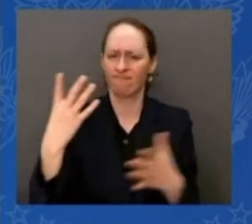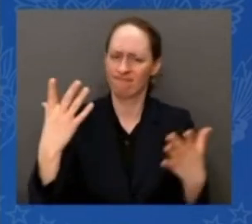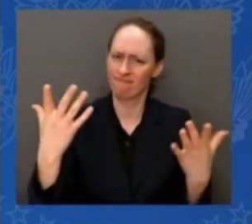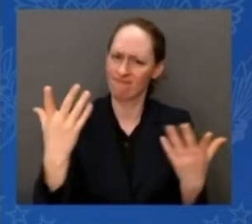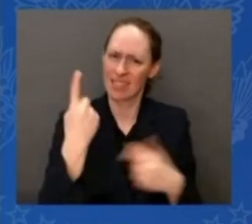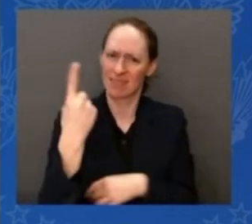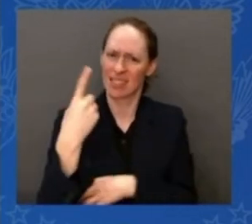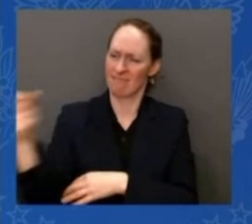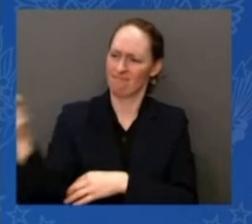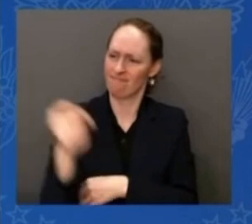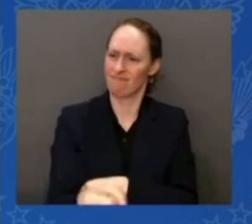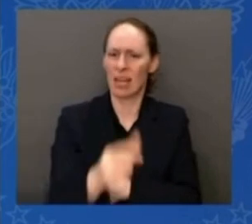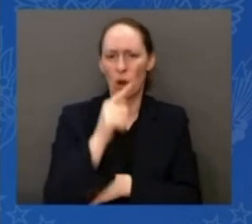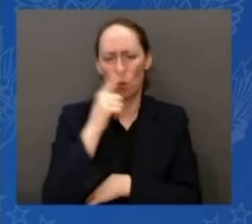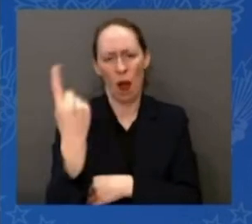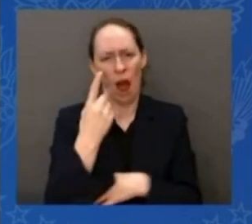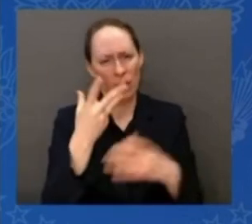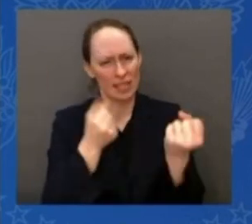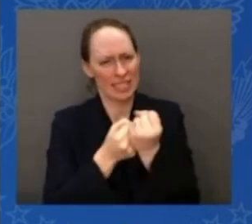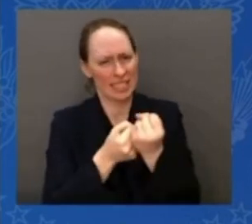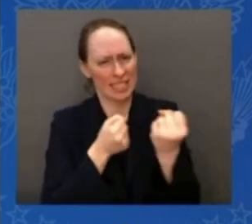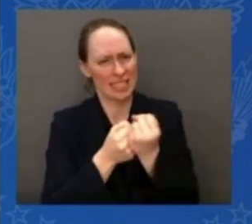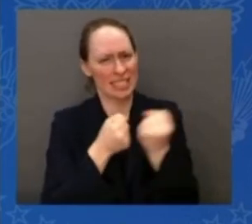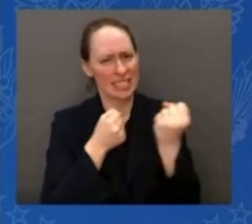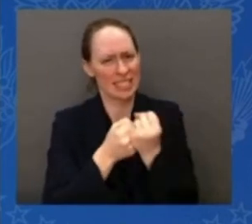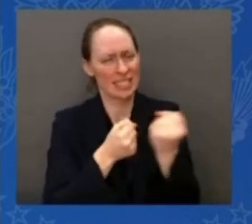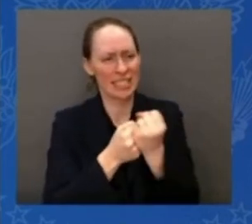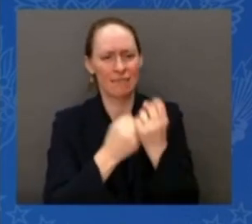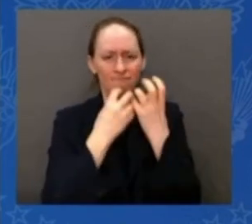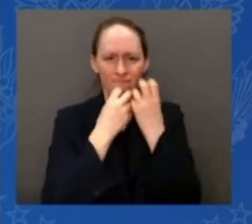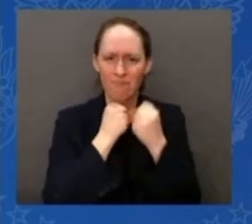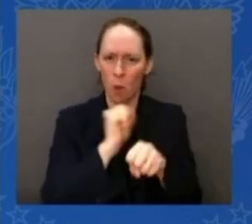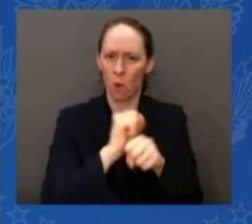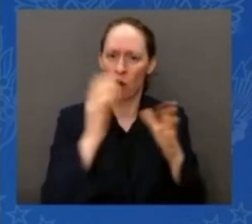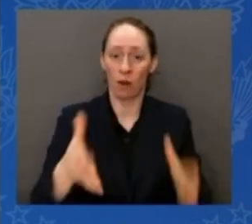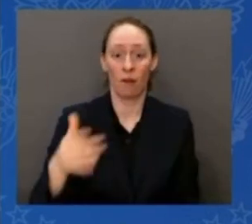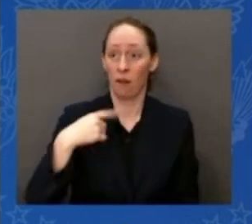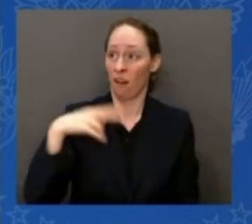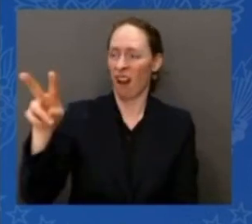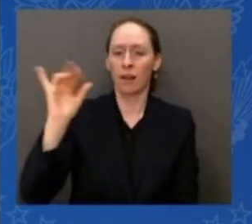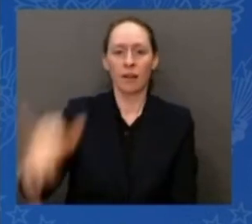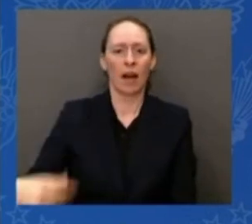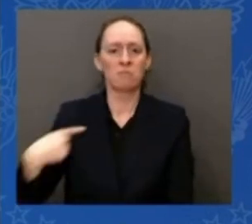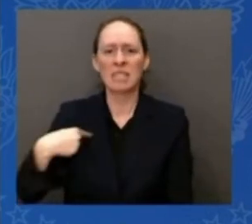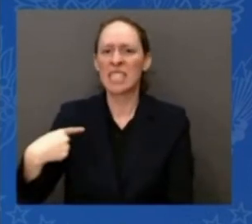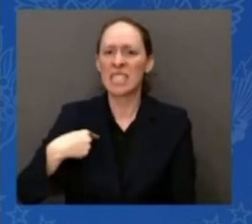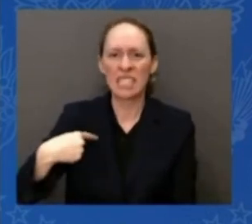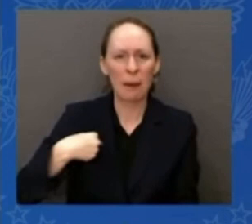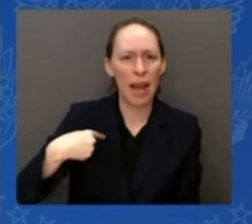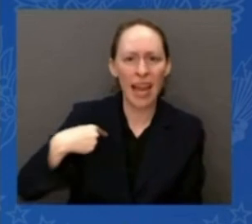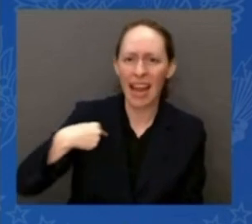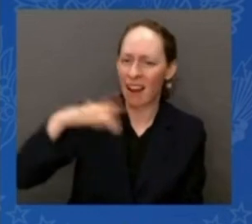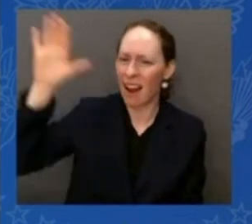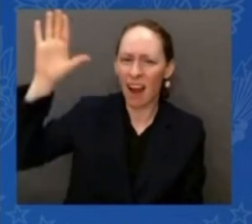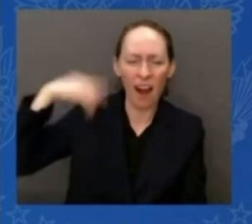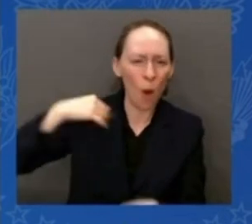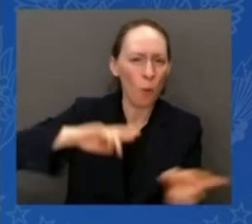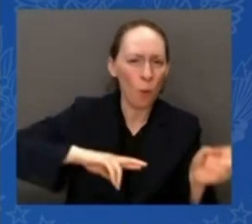class, I said, sign me up for that. I want to help do that. And it's been my honor to be the deputy